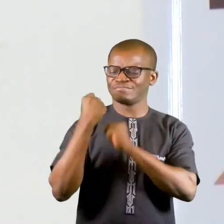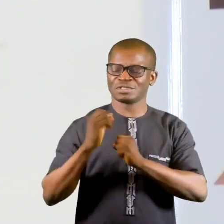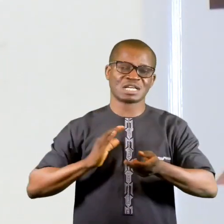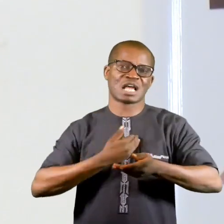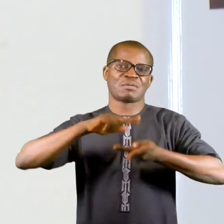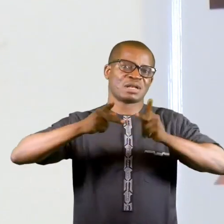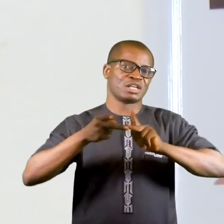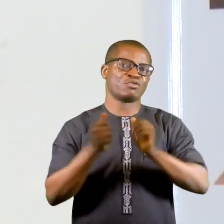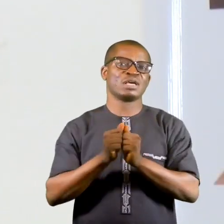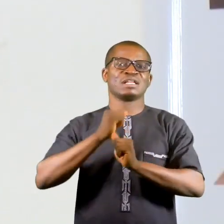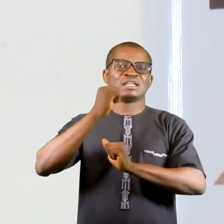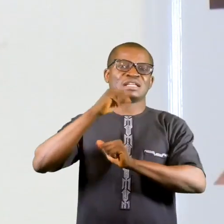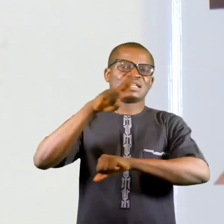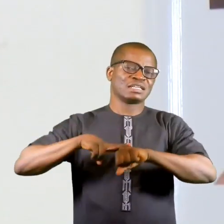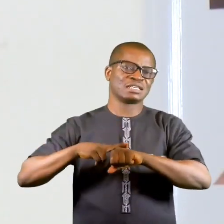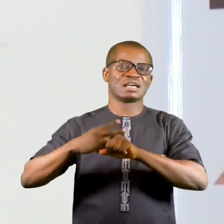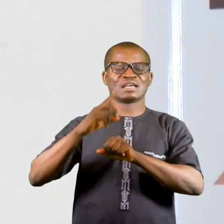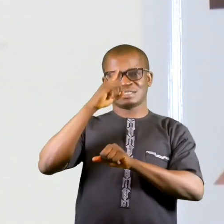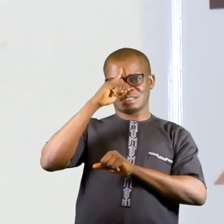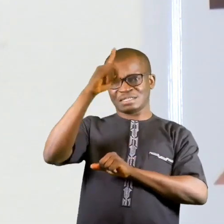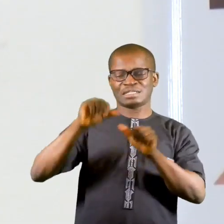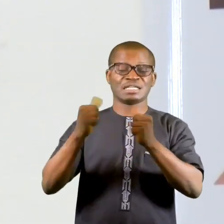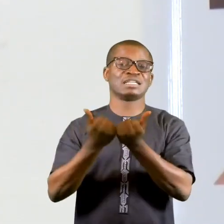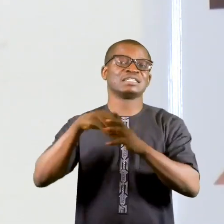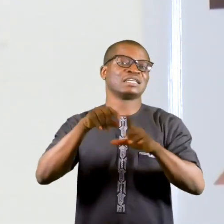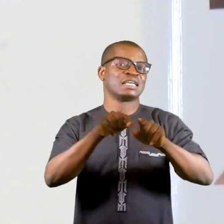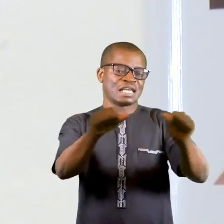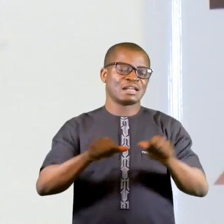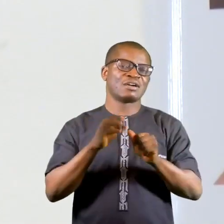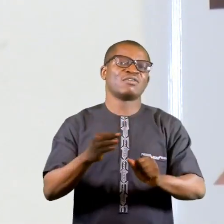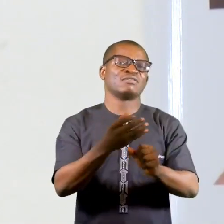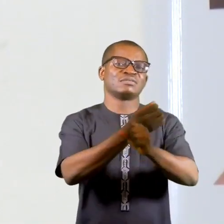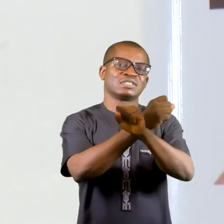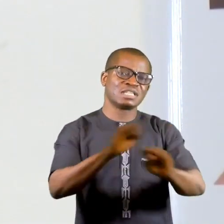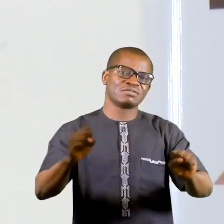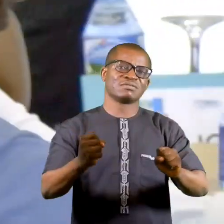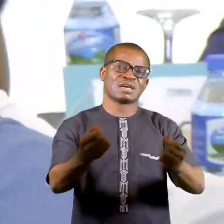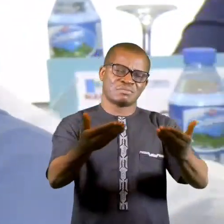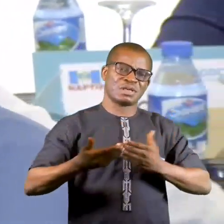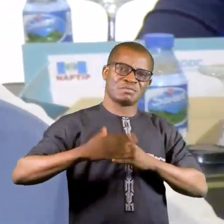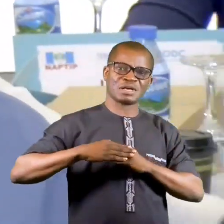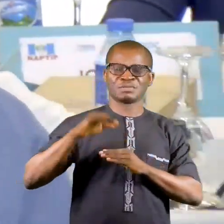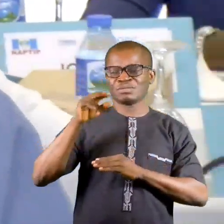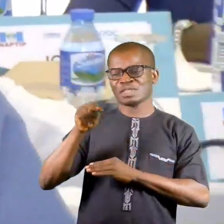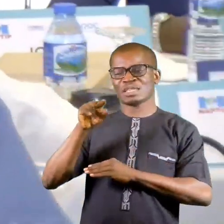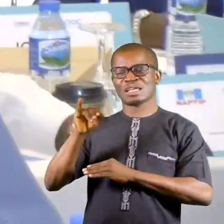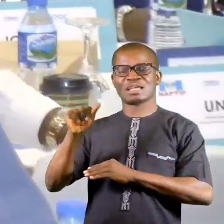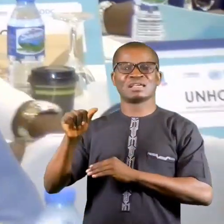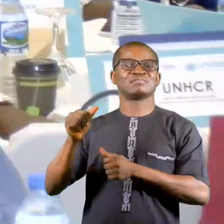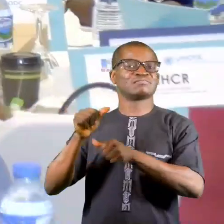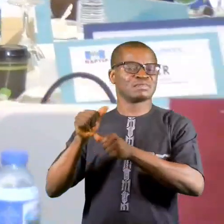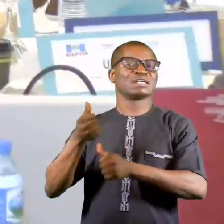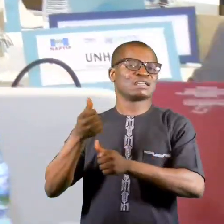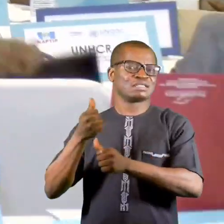partnership with the National Intelligence Agency in terms of rescues and repatriations. NIA assisted